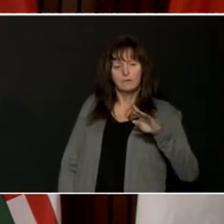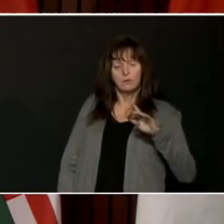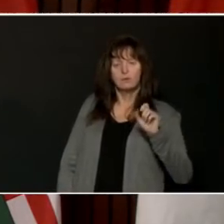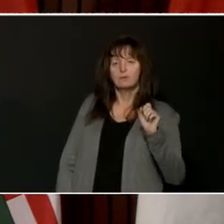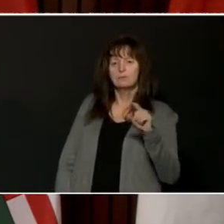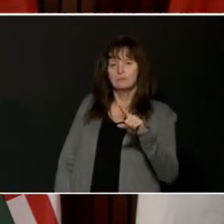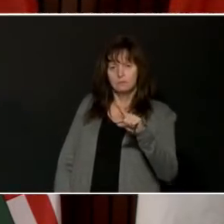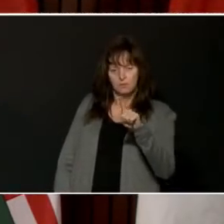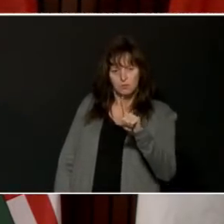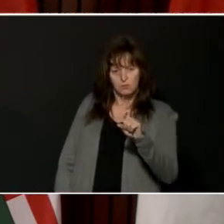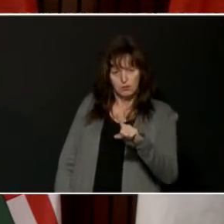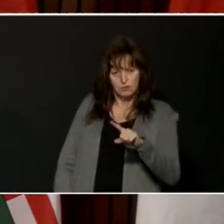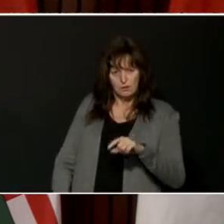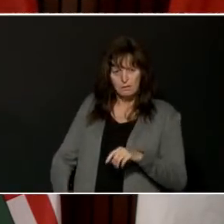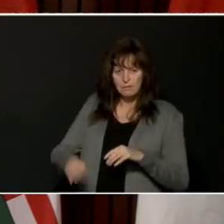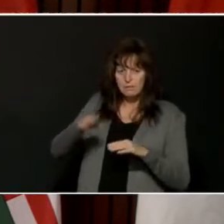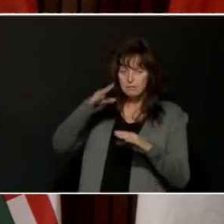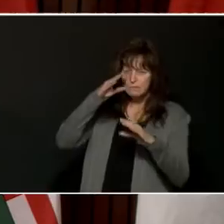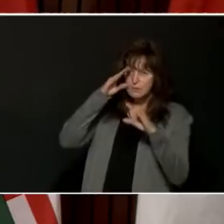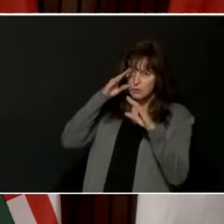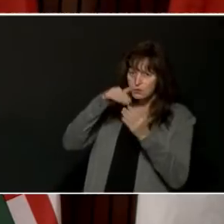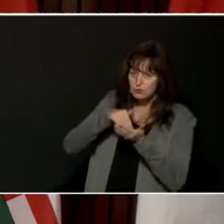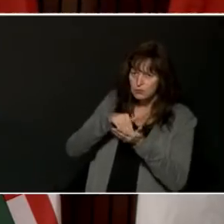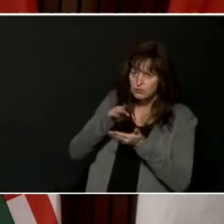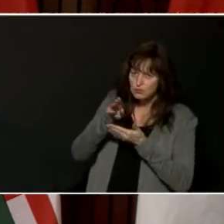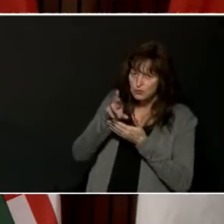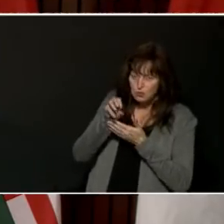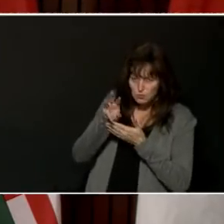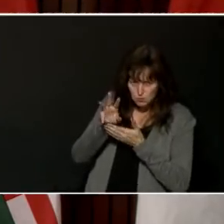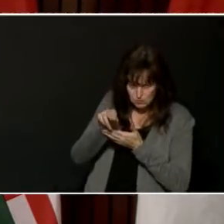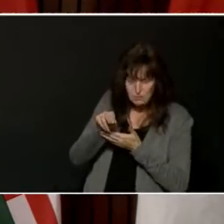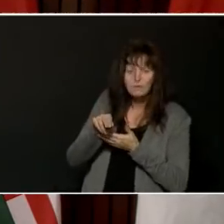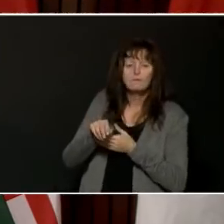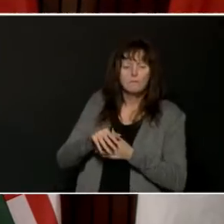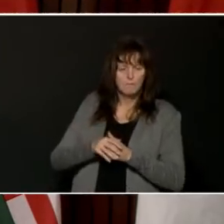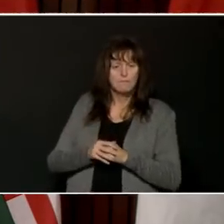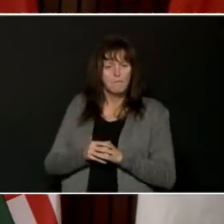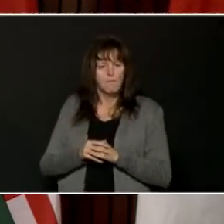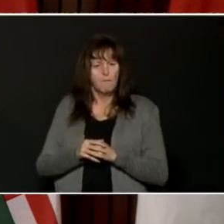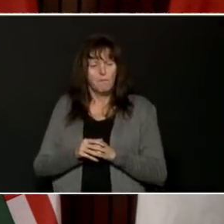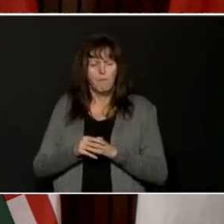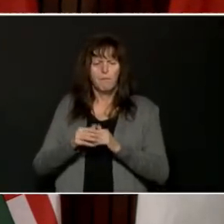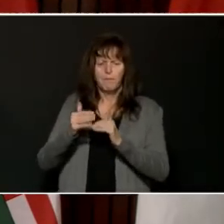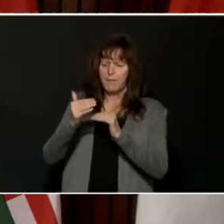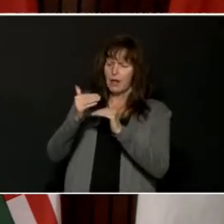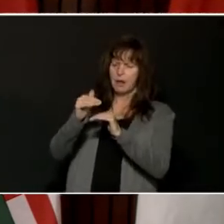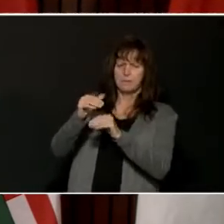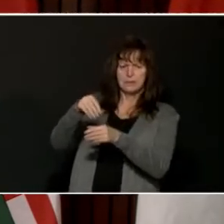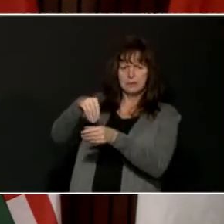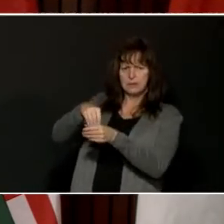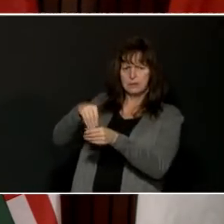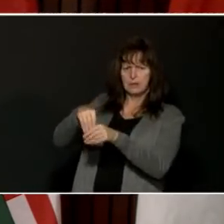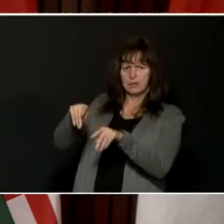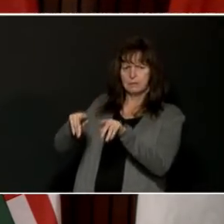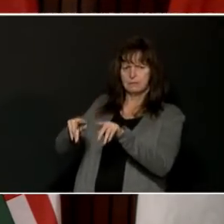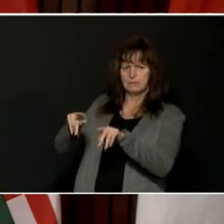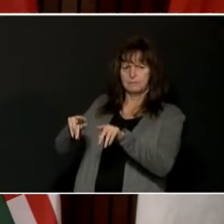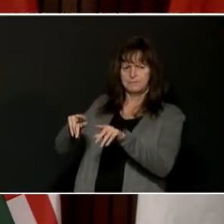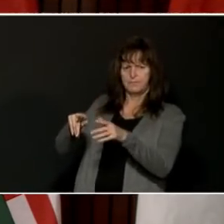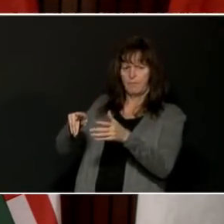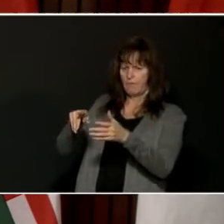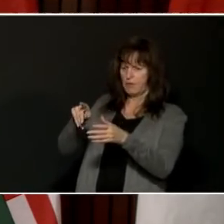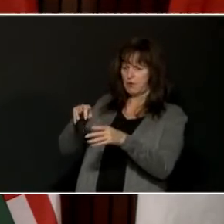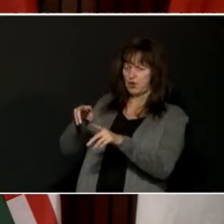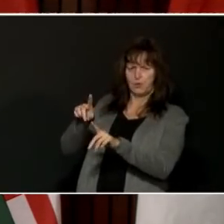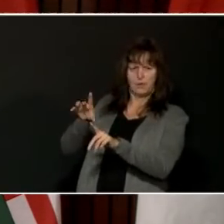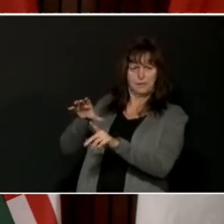Hello, Dr. Brown. What else beyond limiting indoor capacity in venues with 1,000 or more regular occupants do you think is needed when you speak of new public